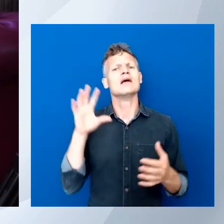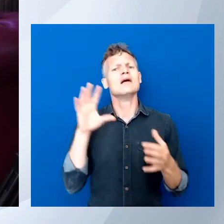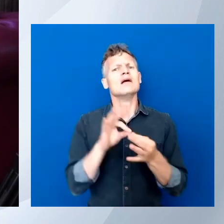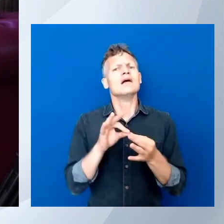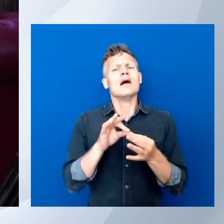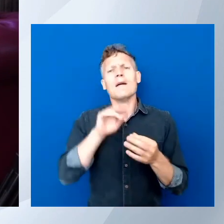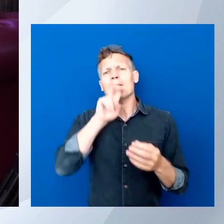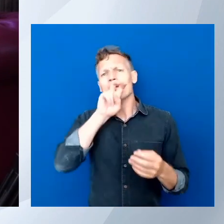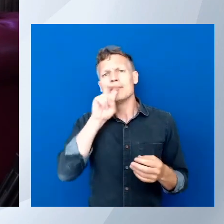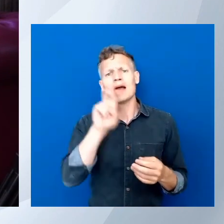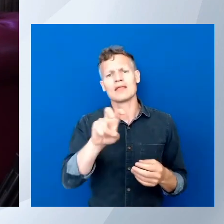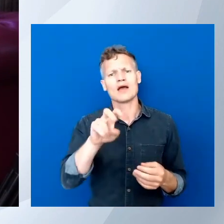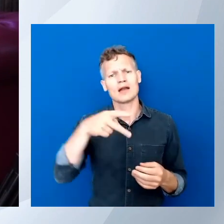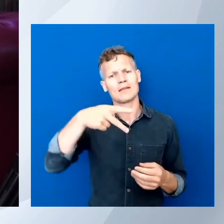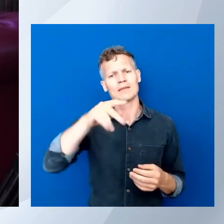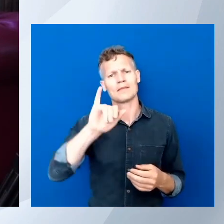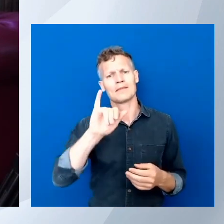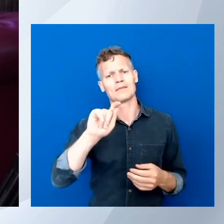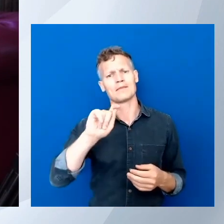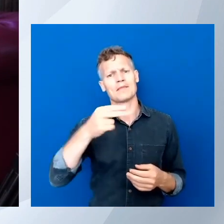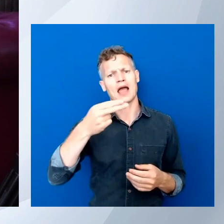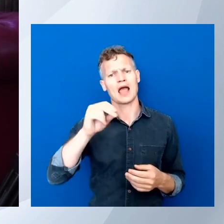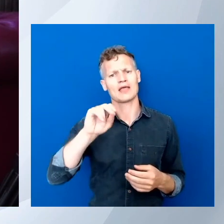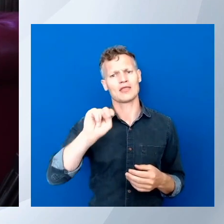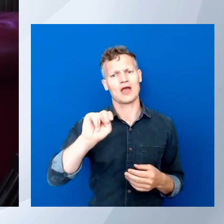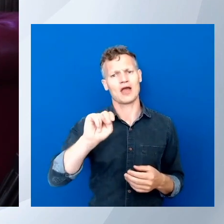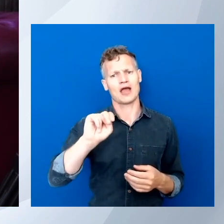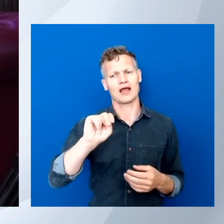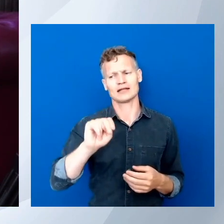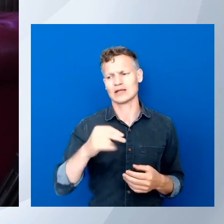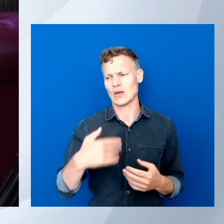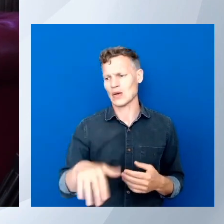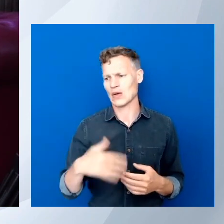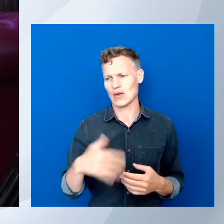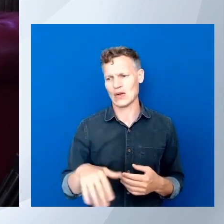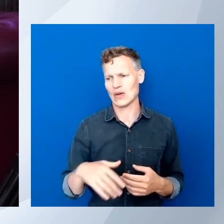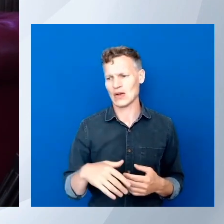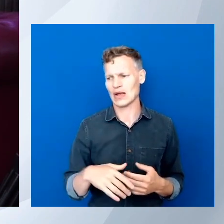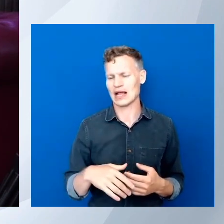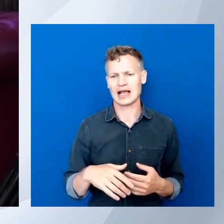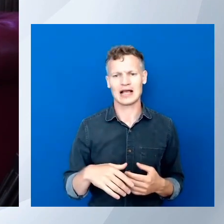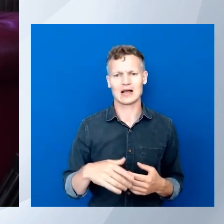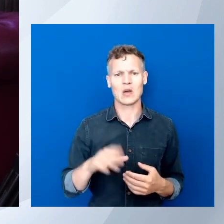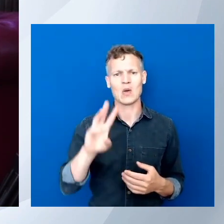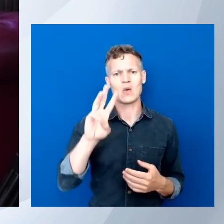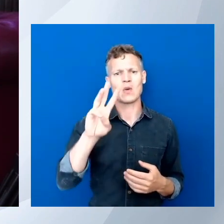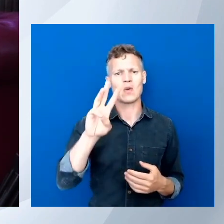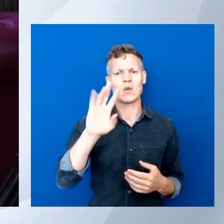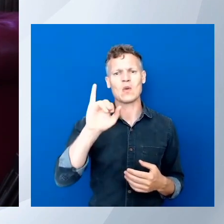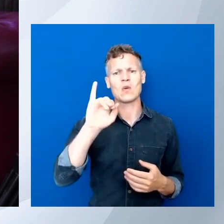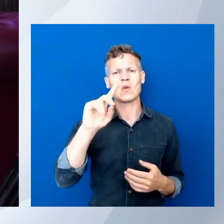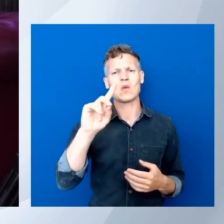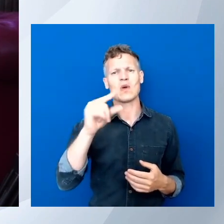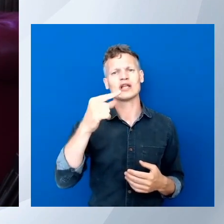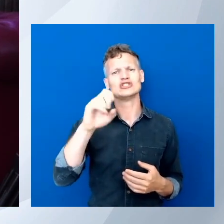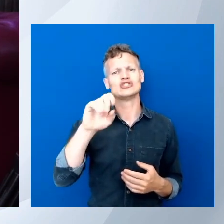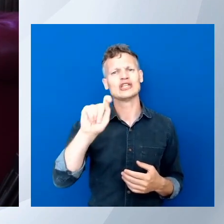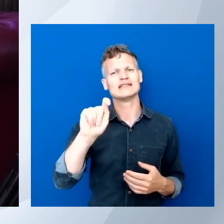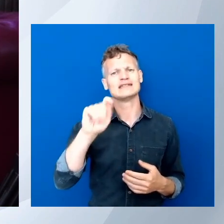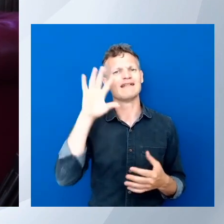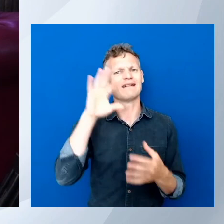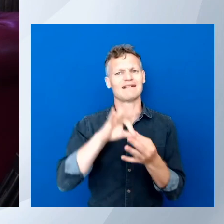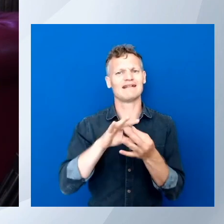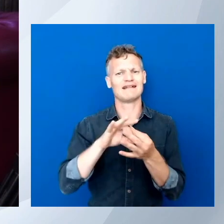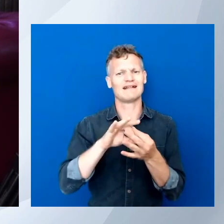already. That's a tough one. There's so many books about. Now you have to pick one. I don't know the